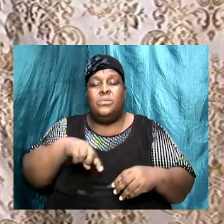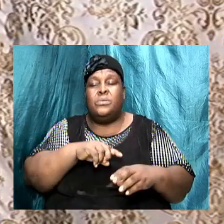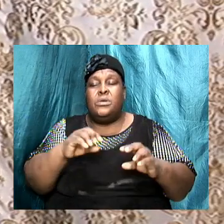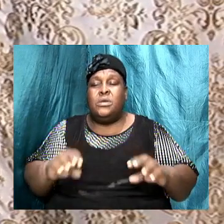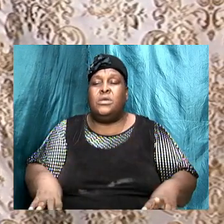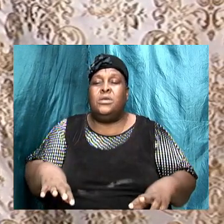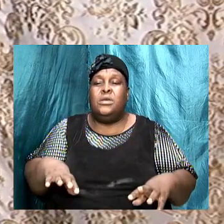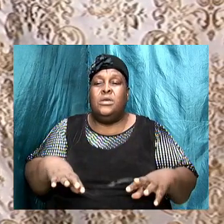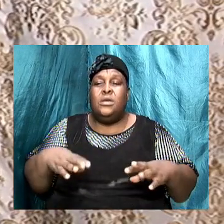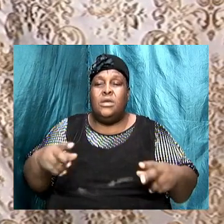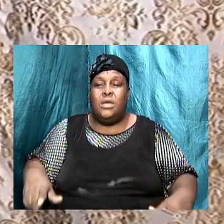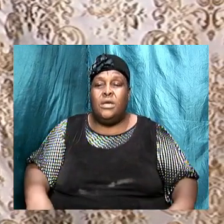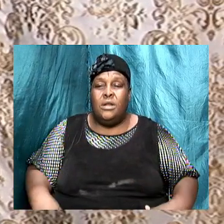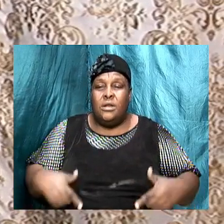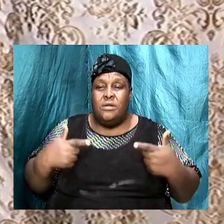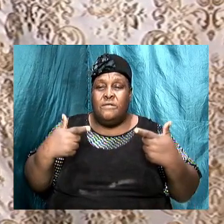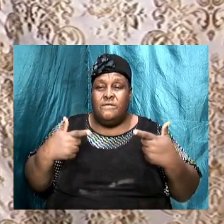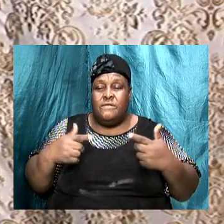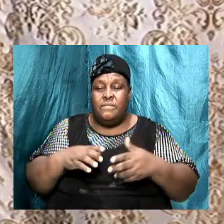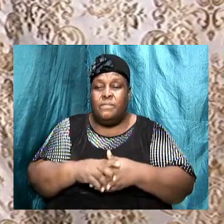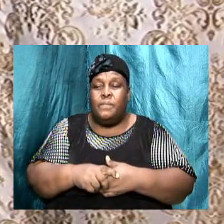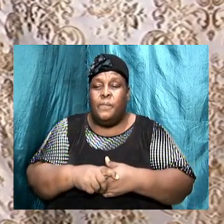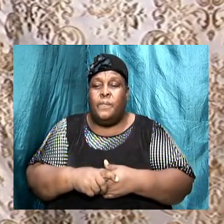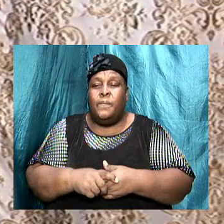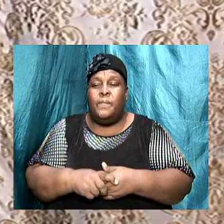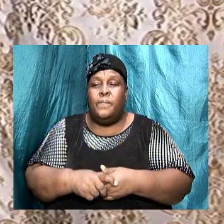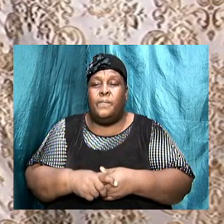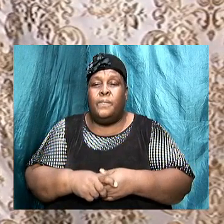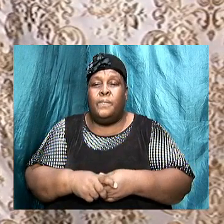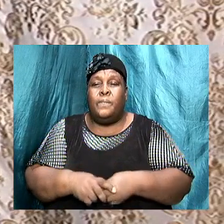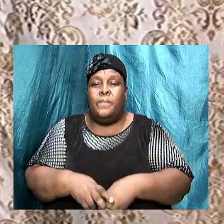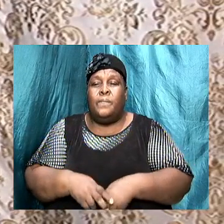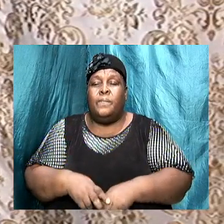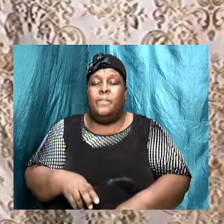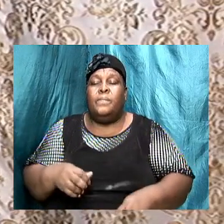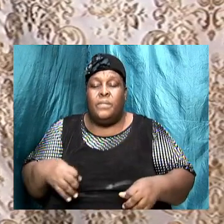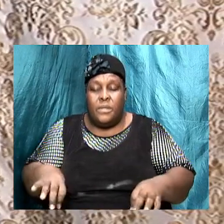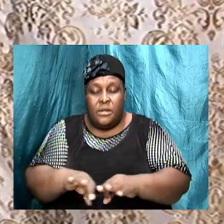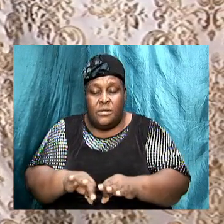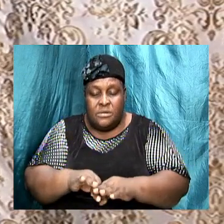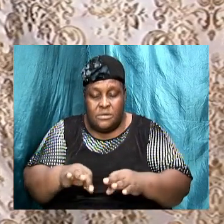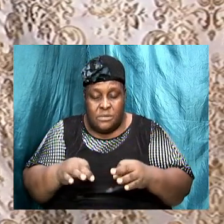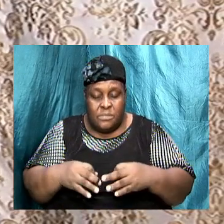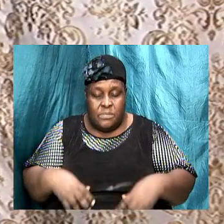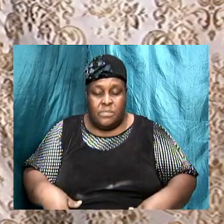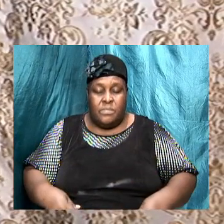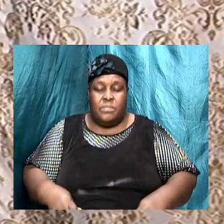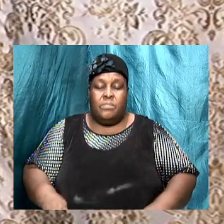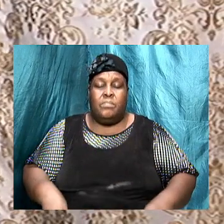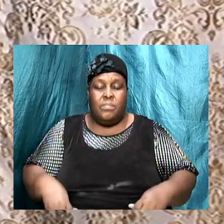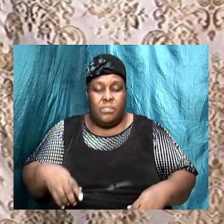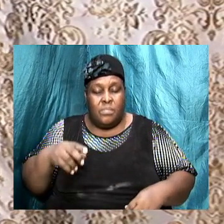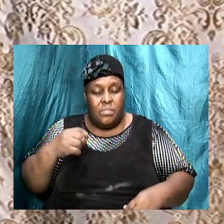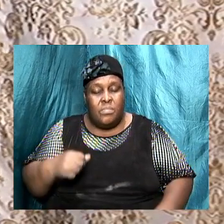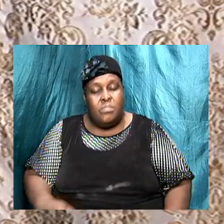The third point we mention, sound doctrine is important because